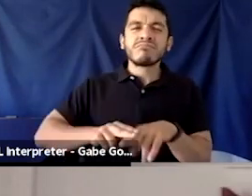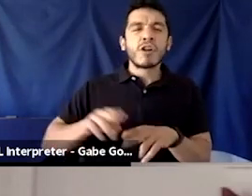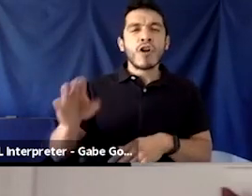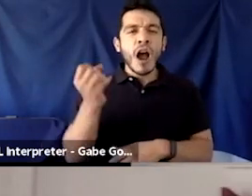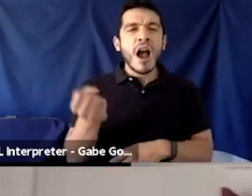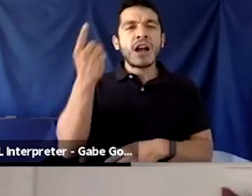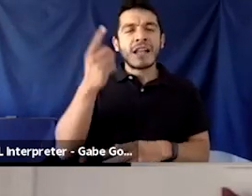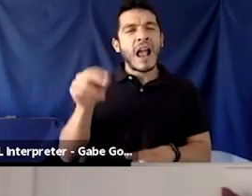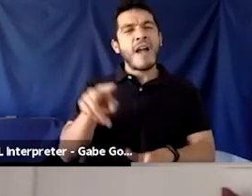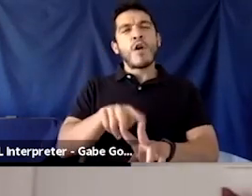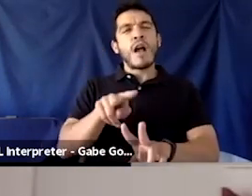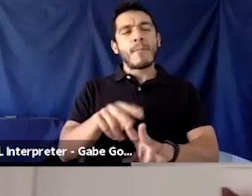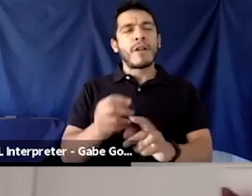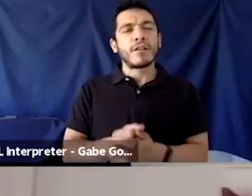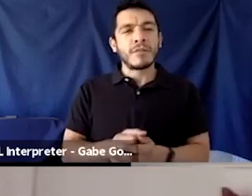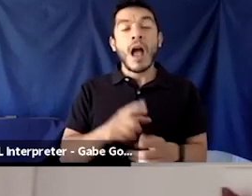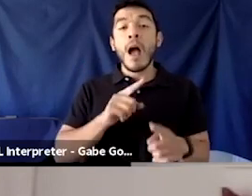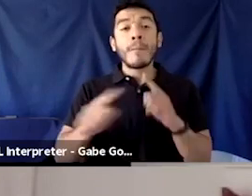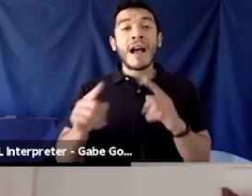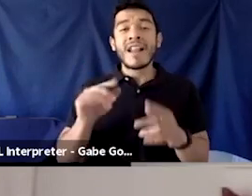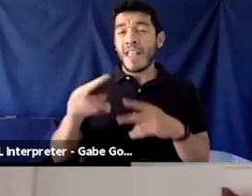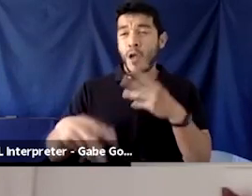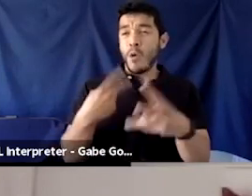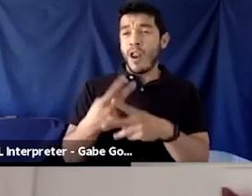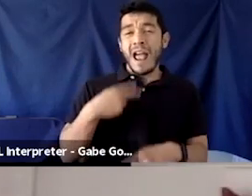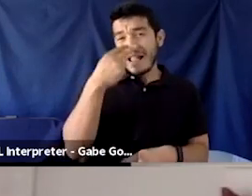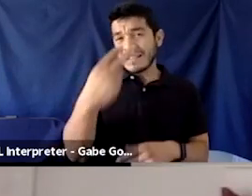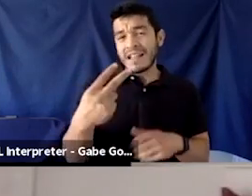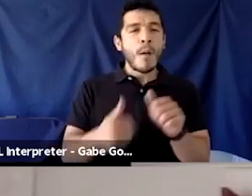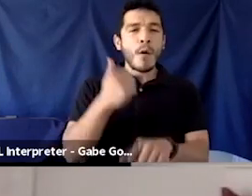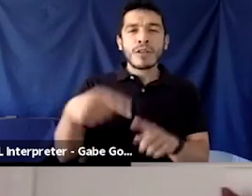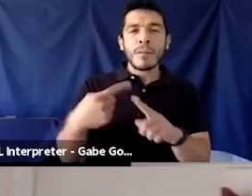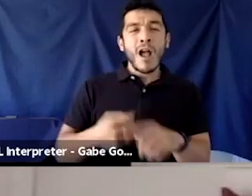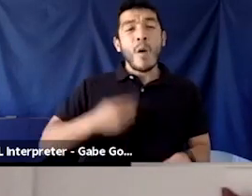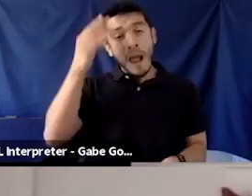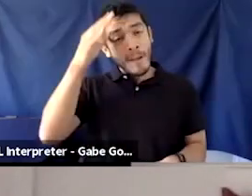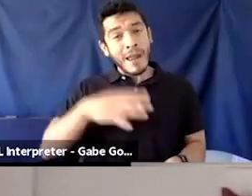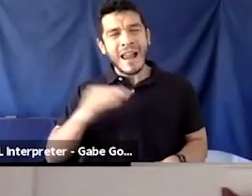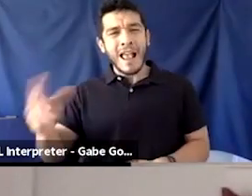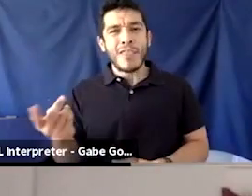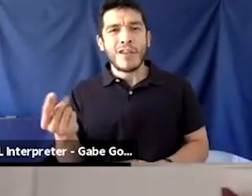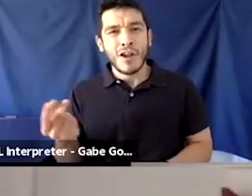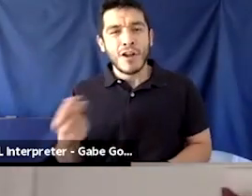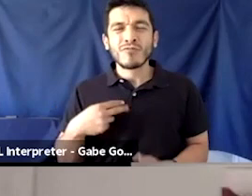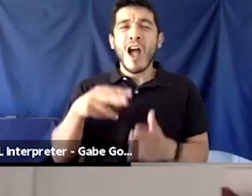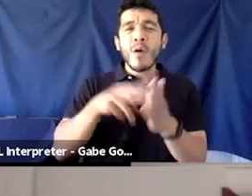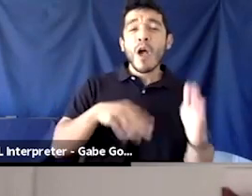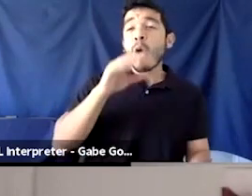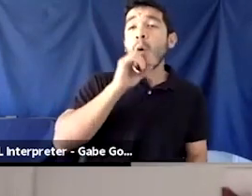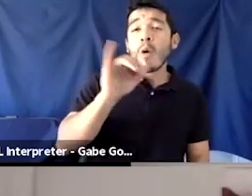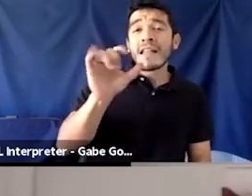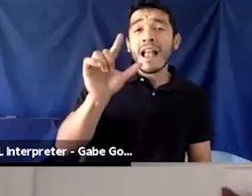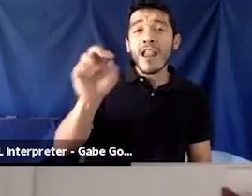world that we were seeing was mainly about white men and their dogs. So I read Old Yeller, I read the Shiloh series, I read Where the Red Fern